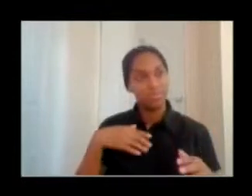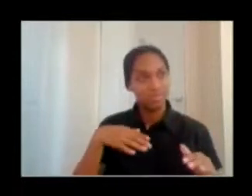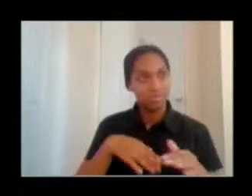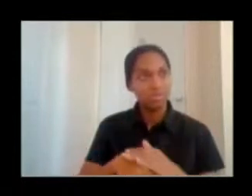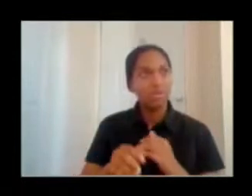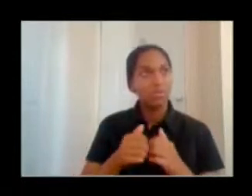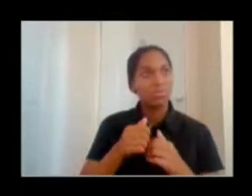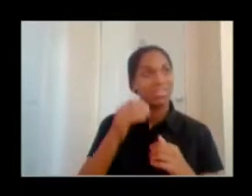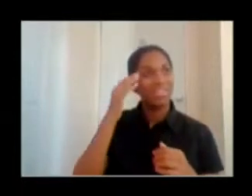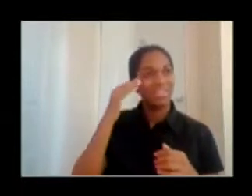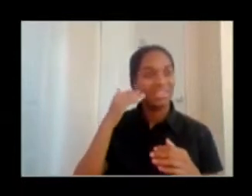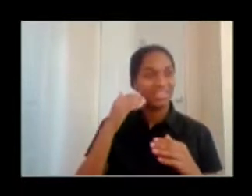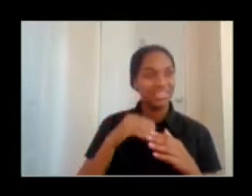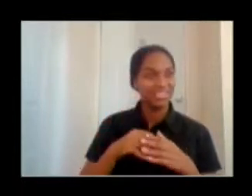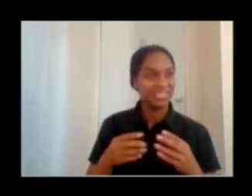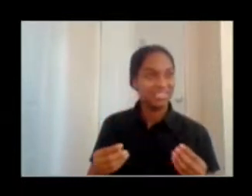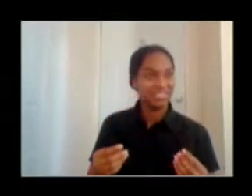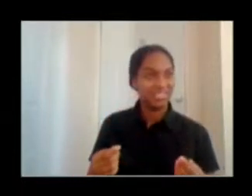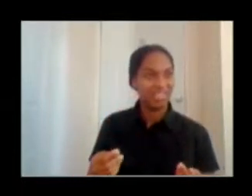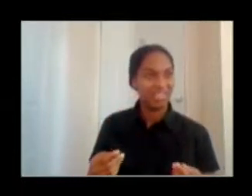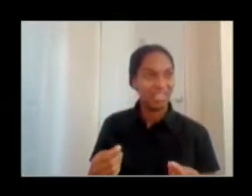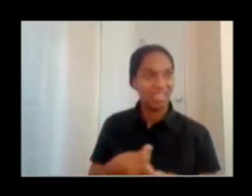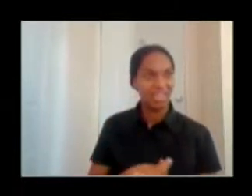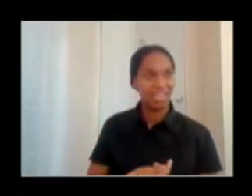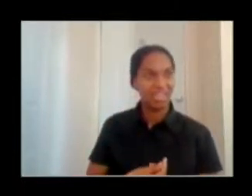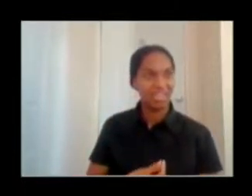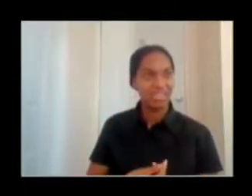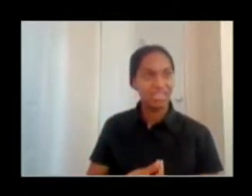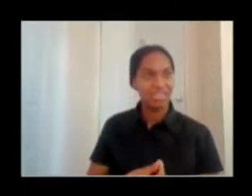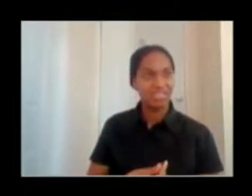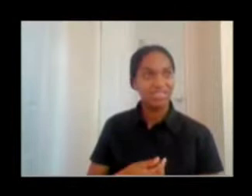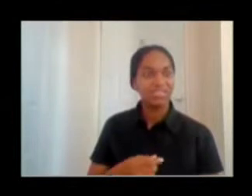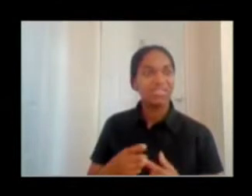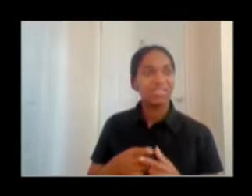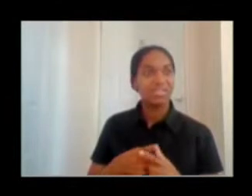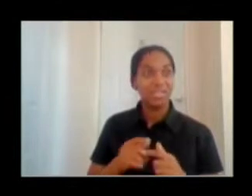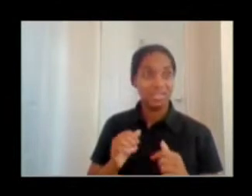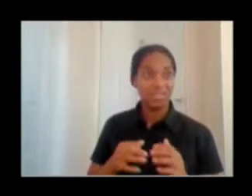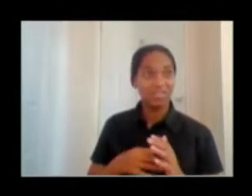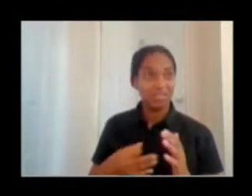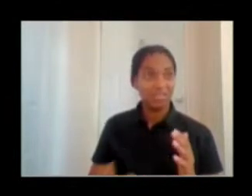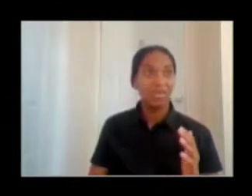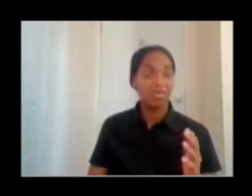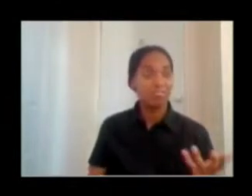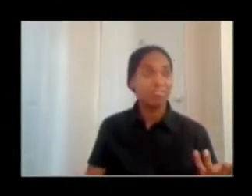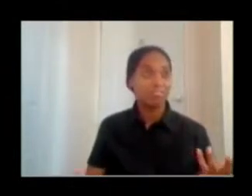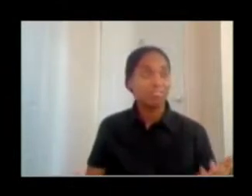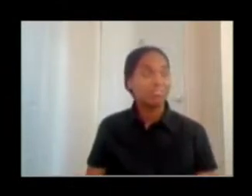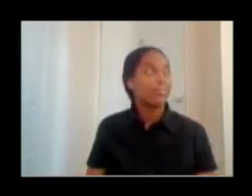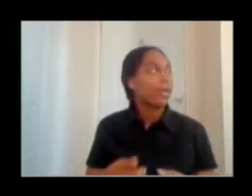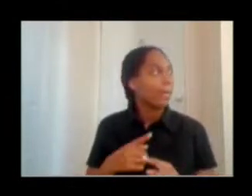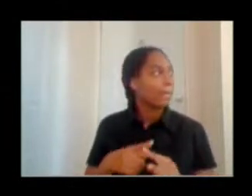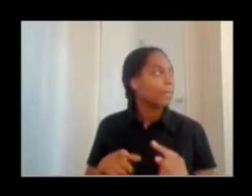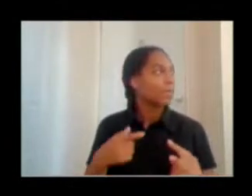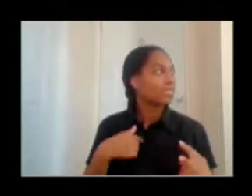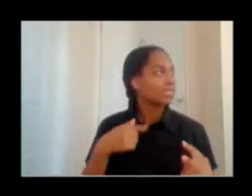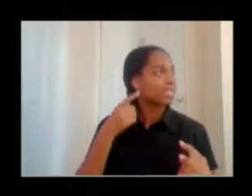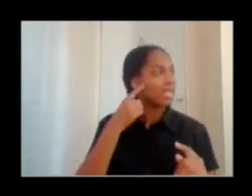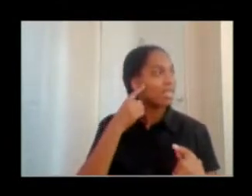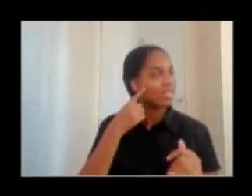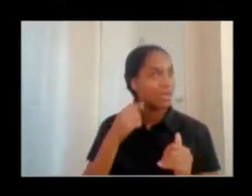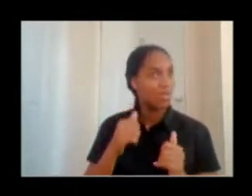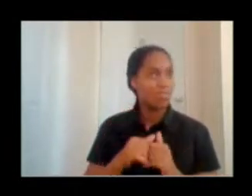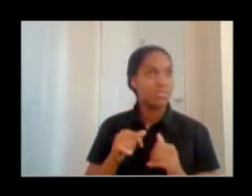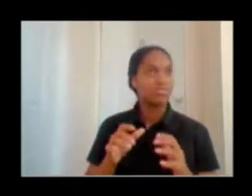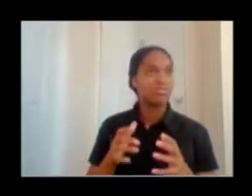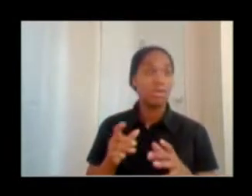sand, then it could fall. But I think that with this group, by the